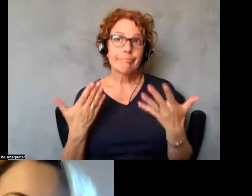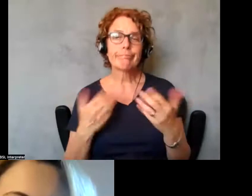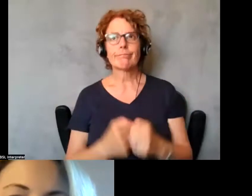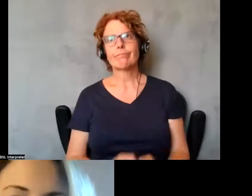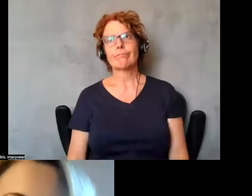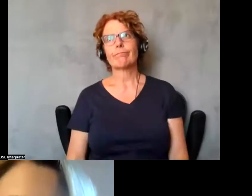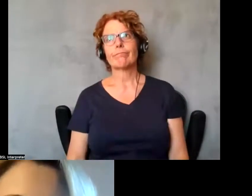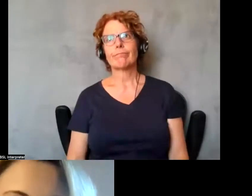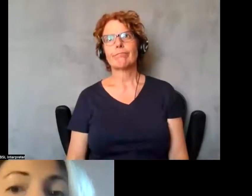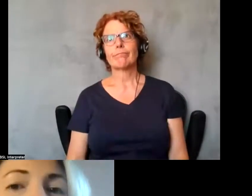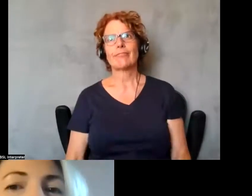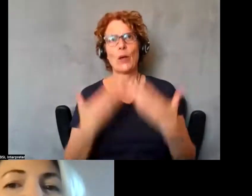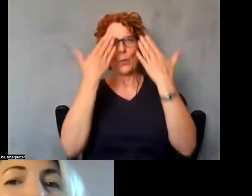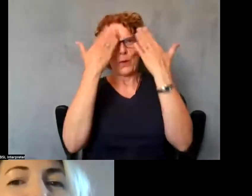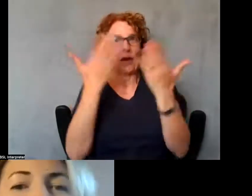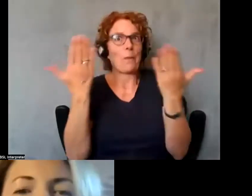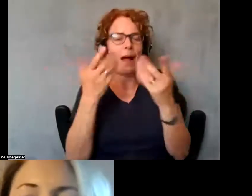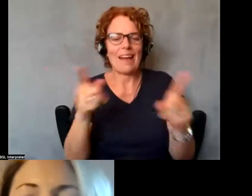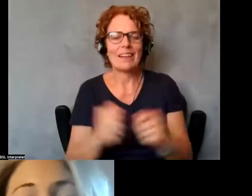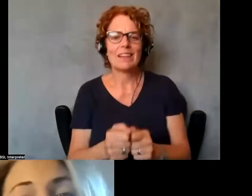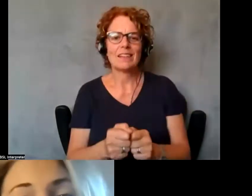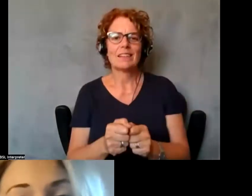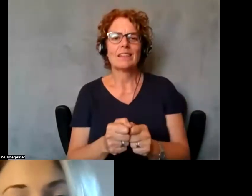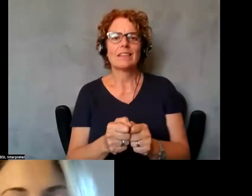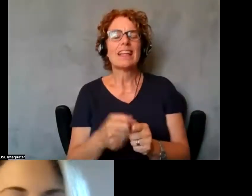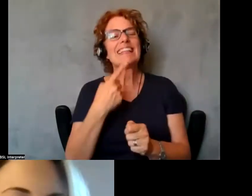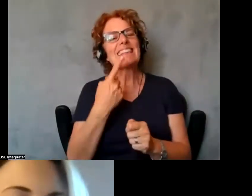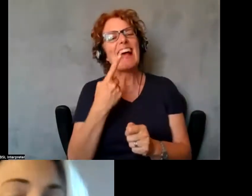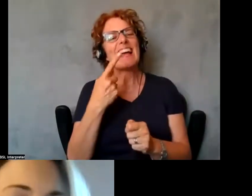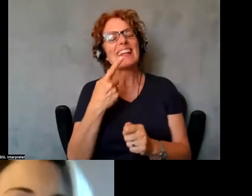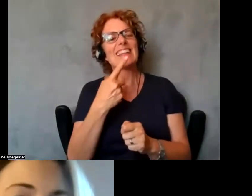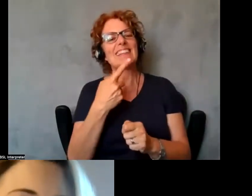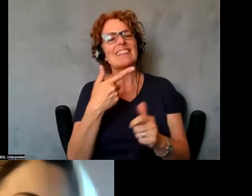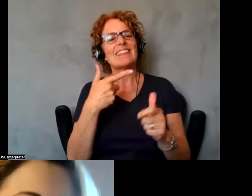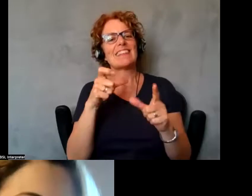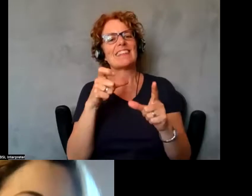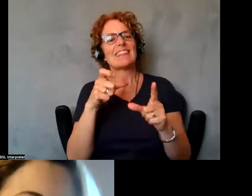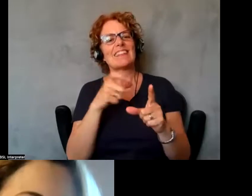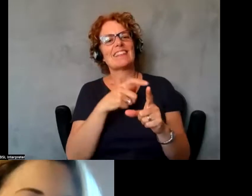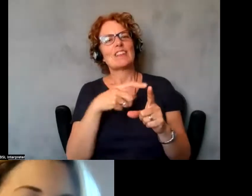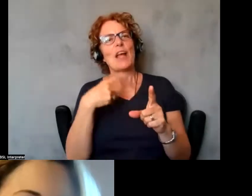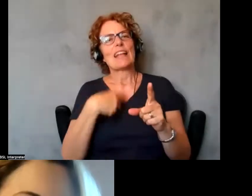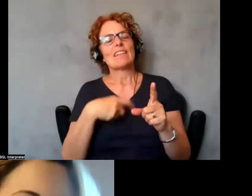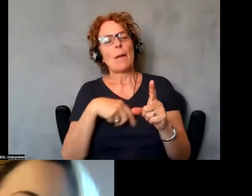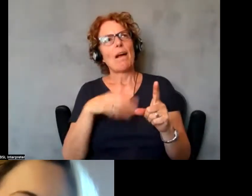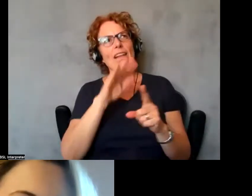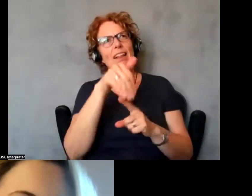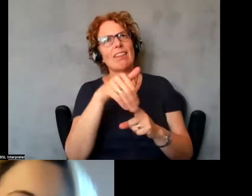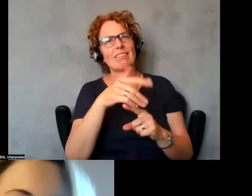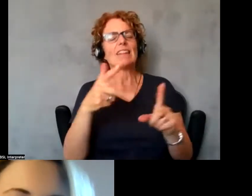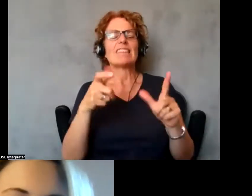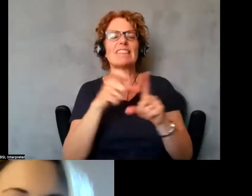yeah, we don't know where they are. So, the ophthalmology, it was Denmark Hill, so London based, I think. Okay. I mean,